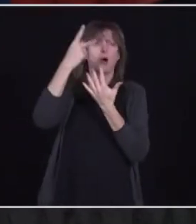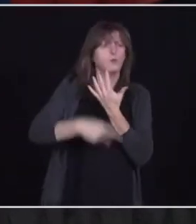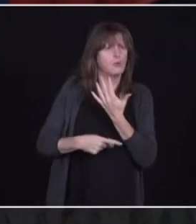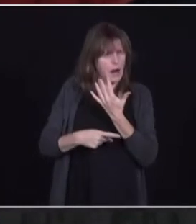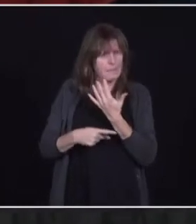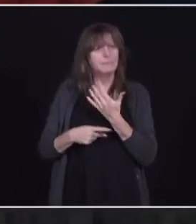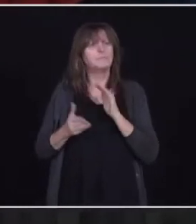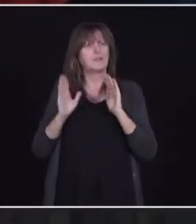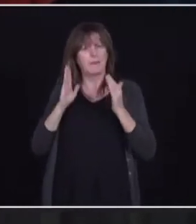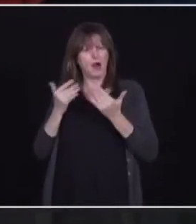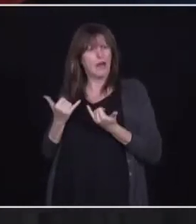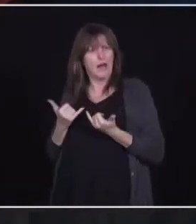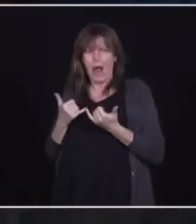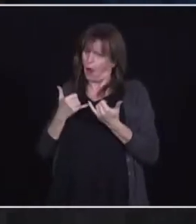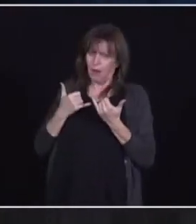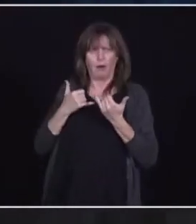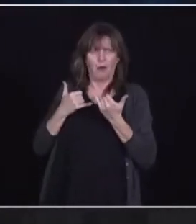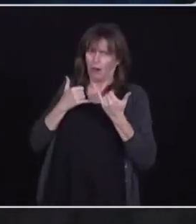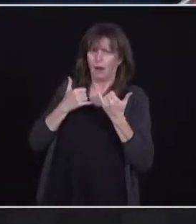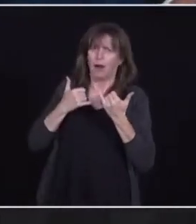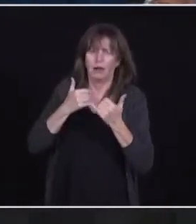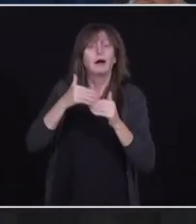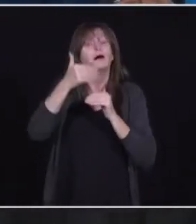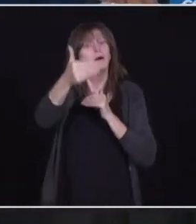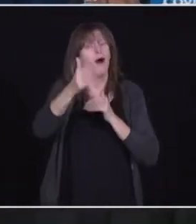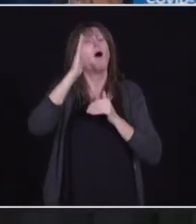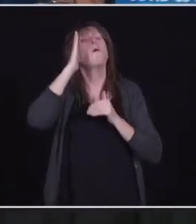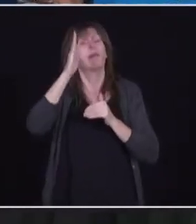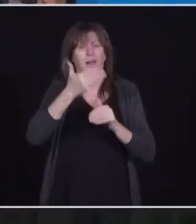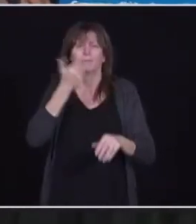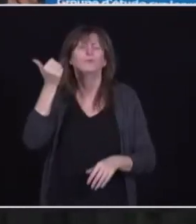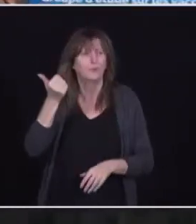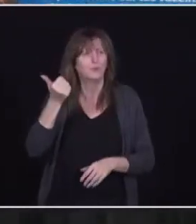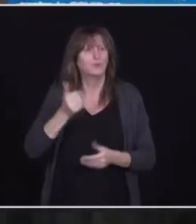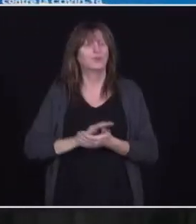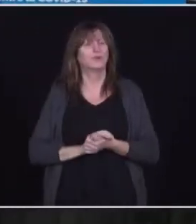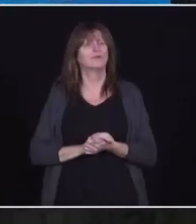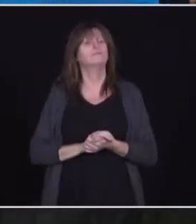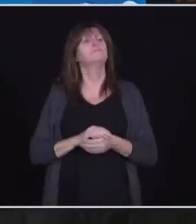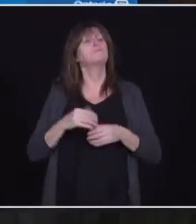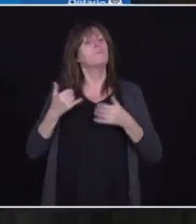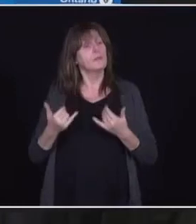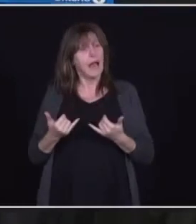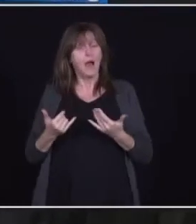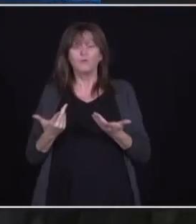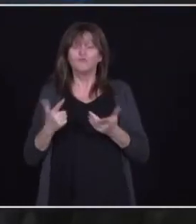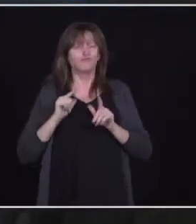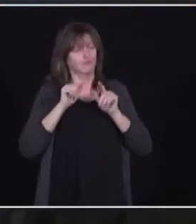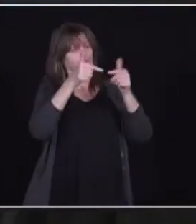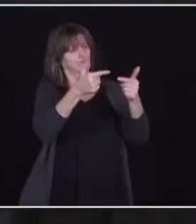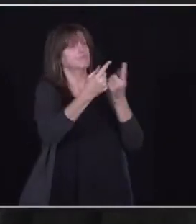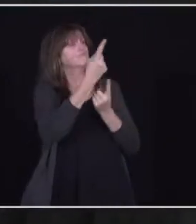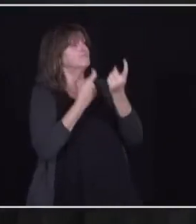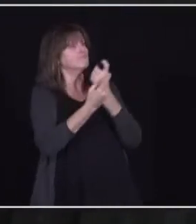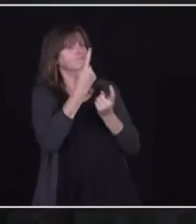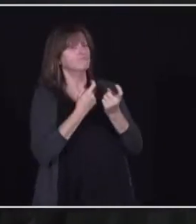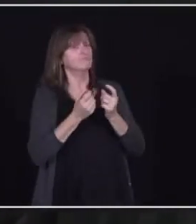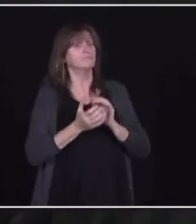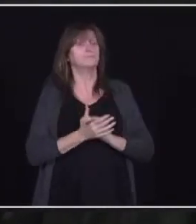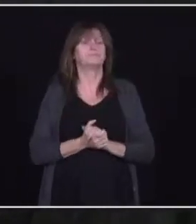Thank you. We'll go to the phone line for questions. First question, please. Your first question comes from Randy Rath